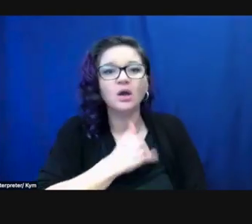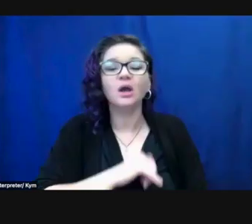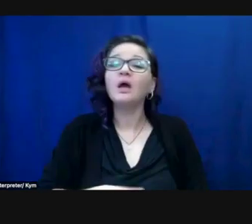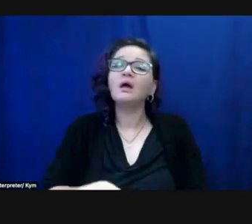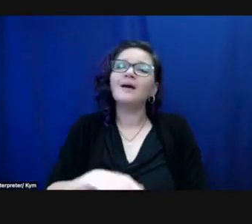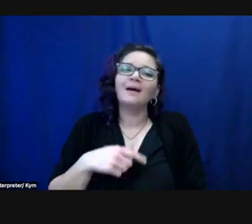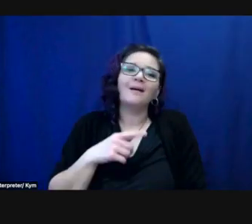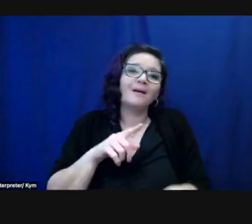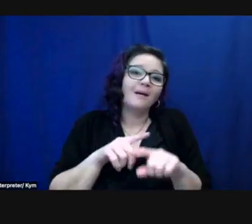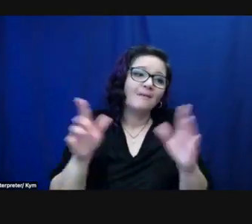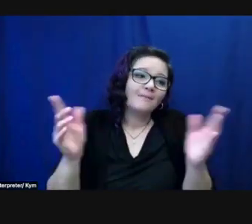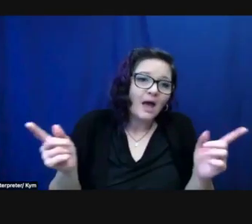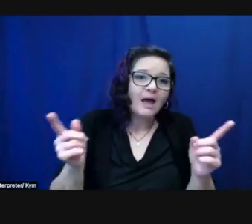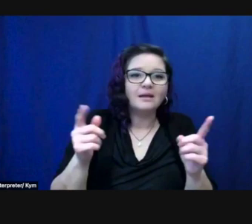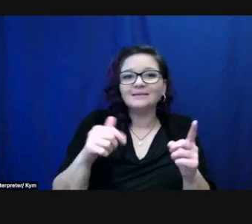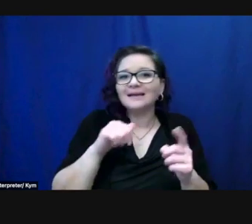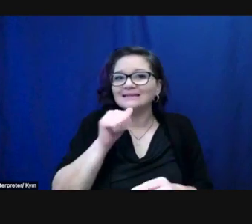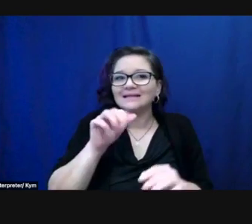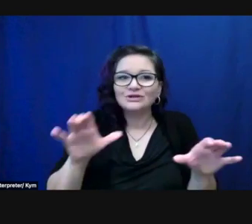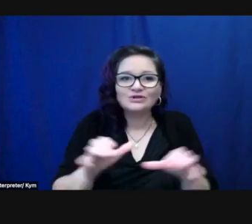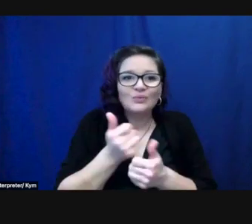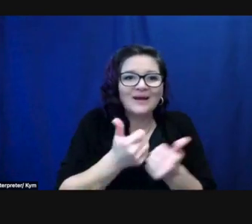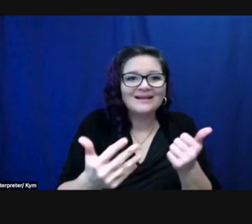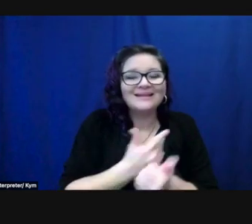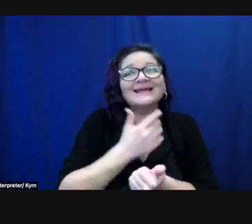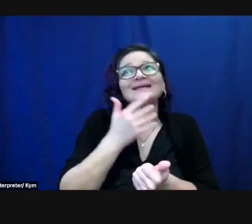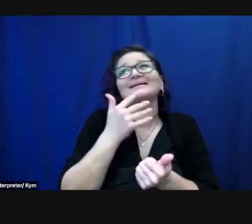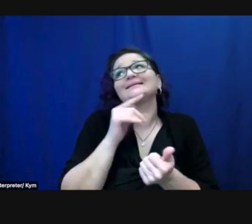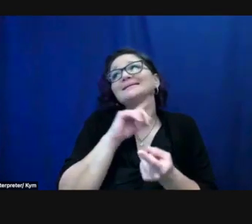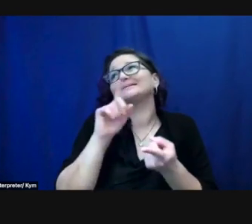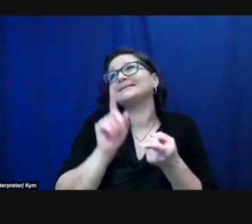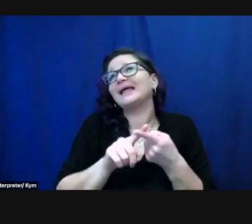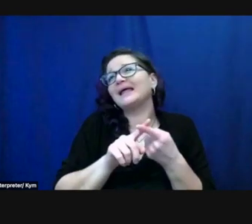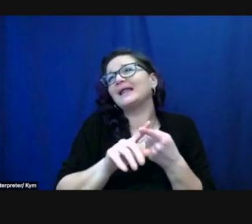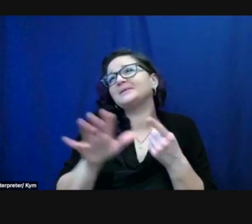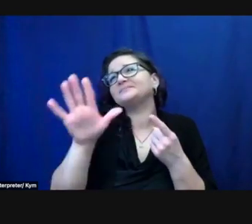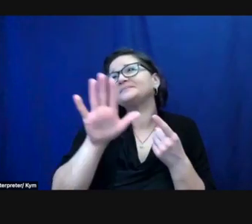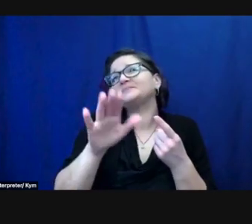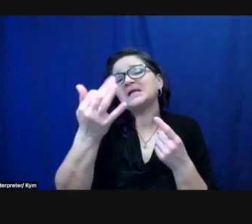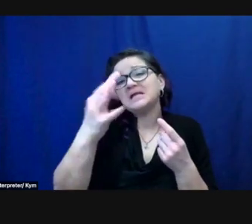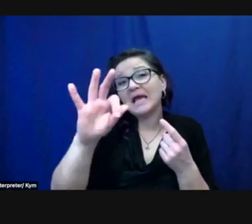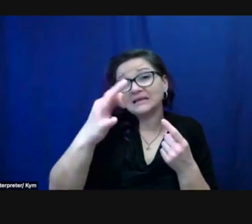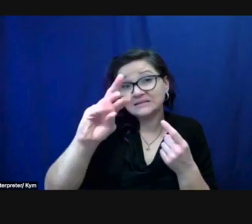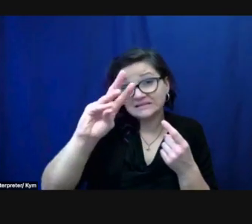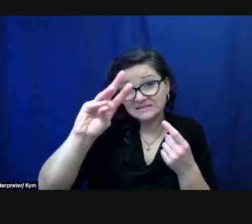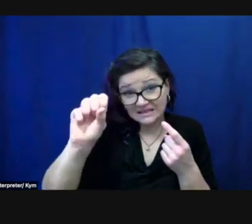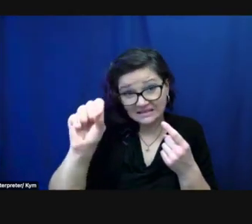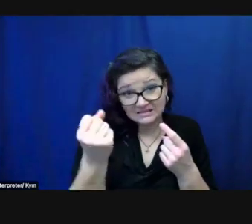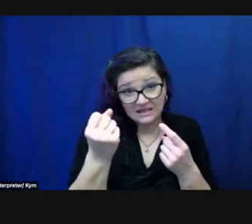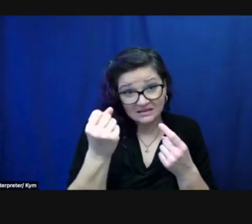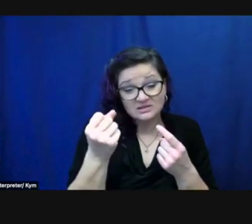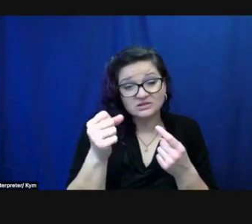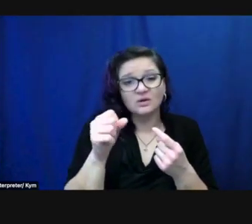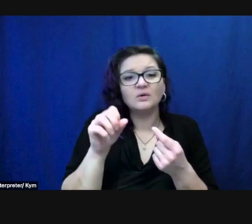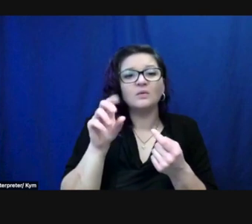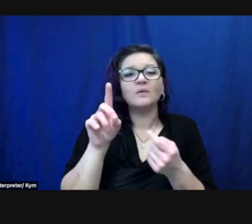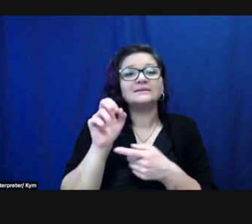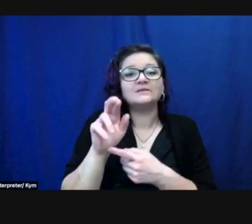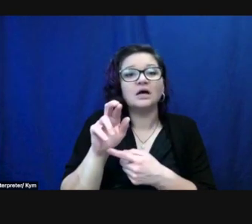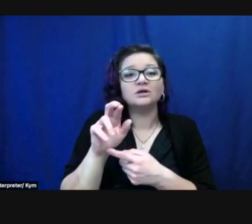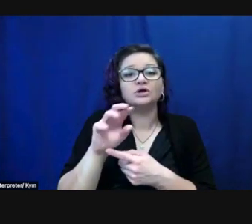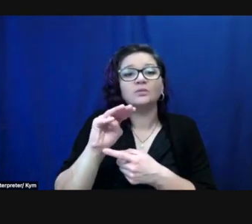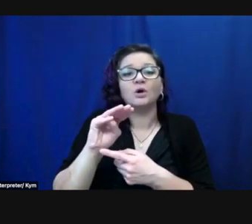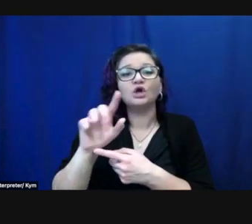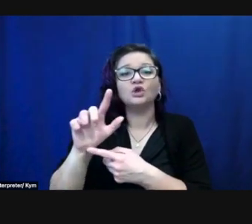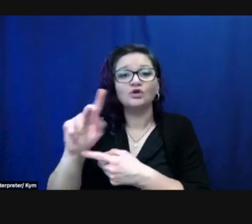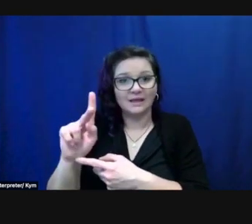do anything about it until it was in the 60s when Dr. King was starting to do